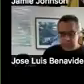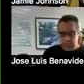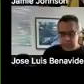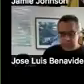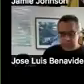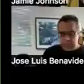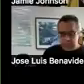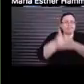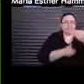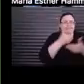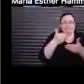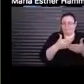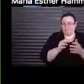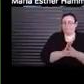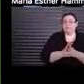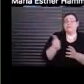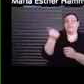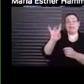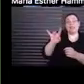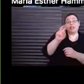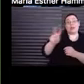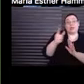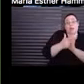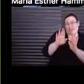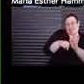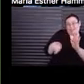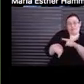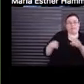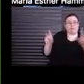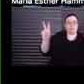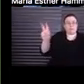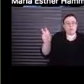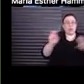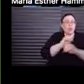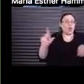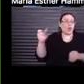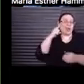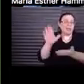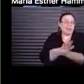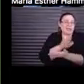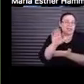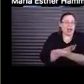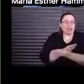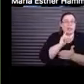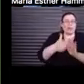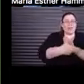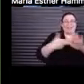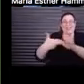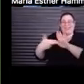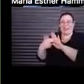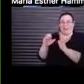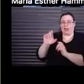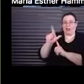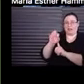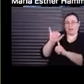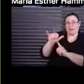the 1822 law stated that, and I'm quoting, no government document is to classify citizens by